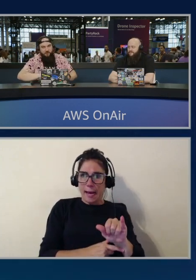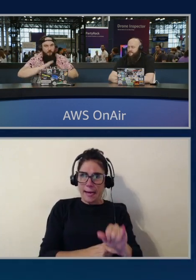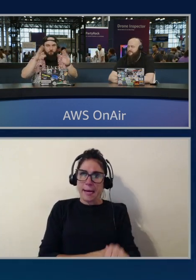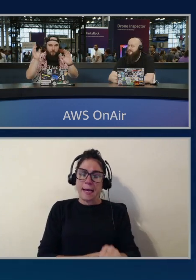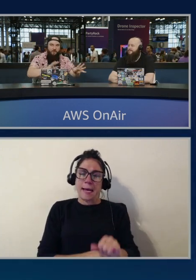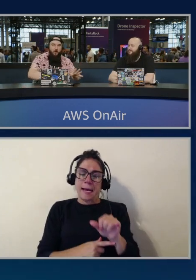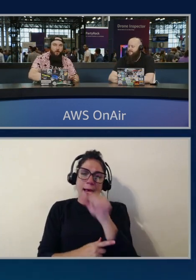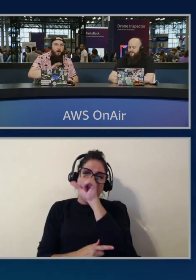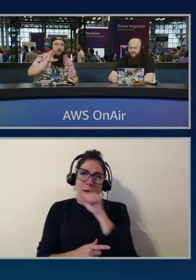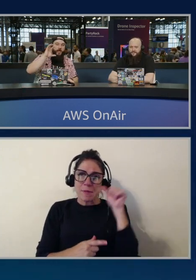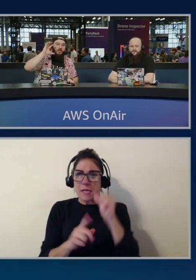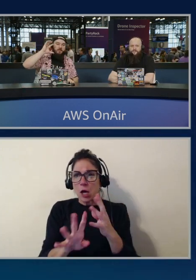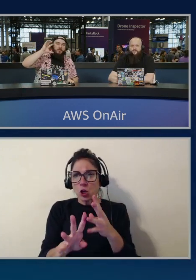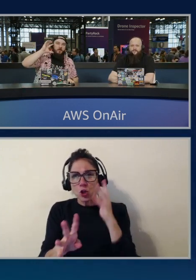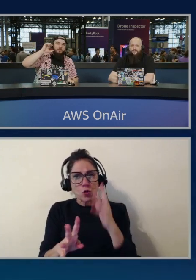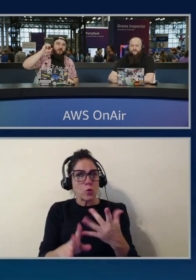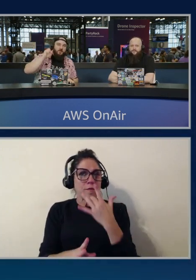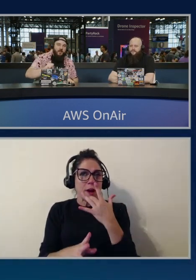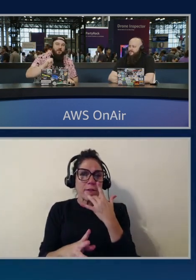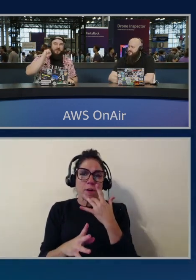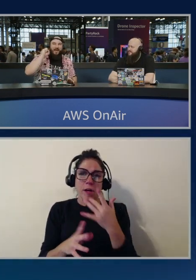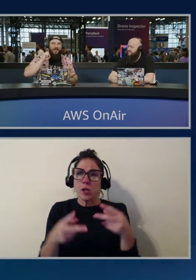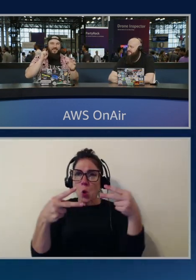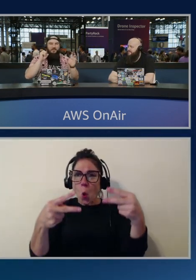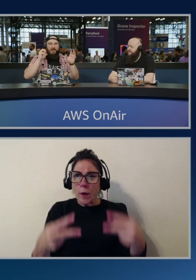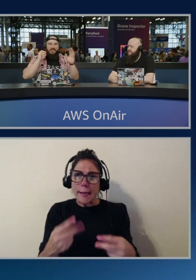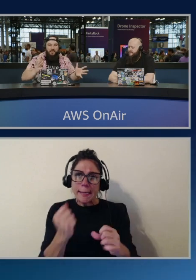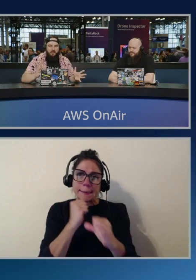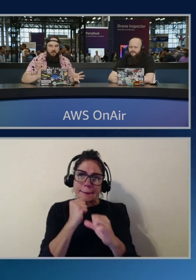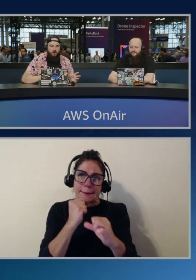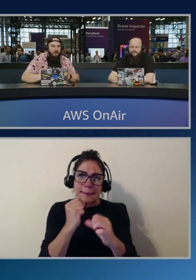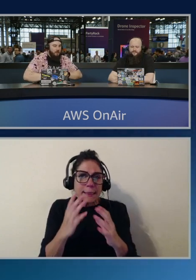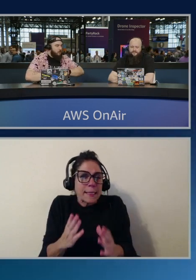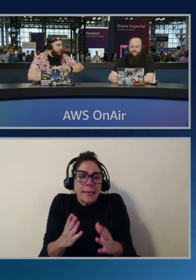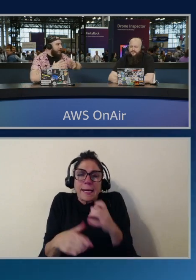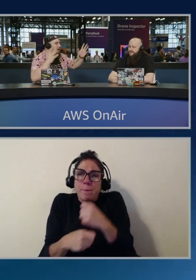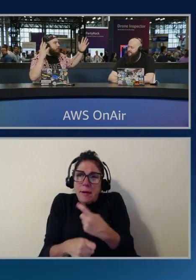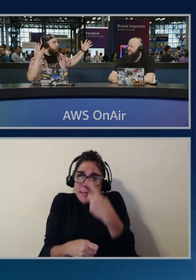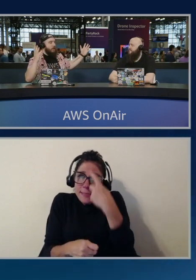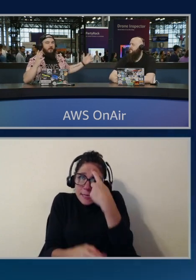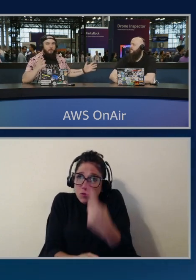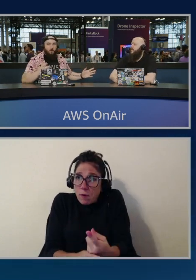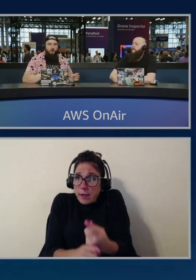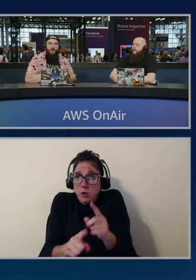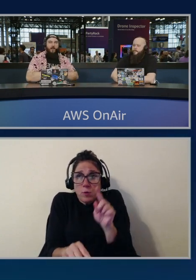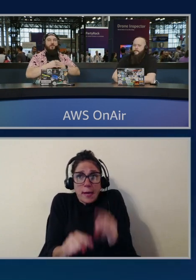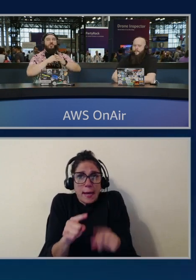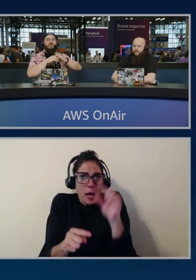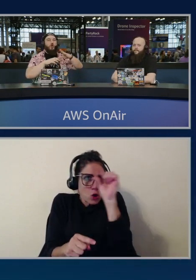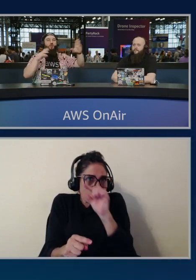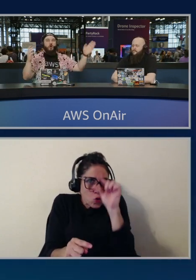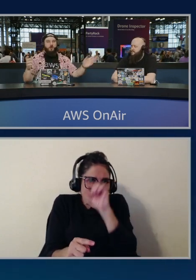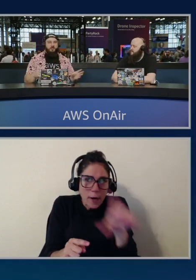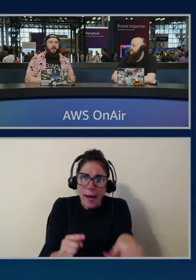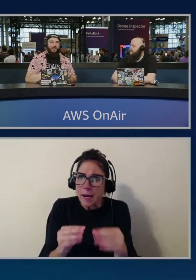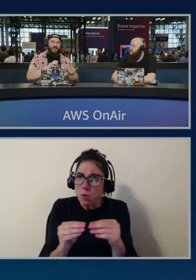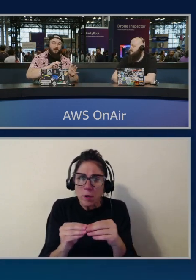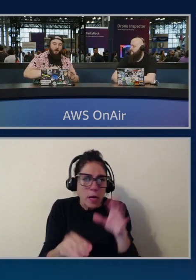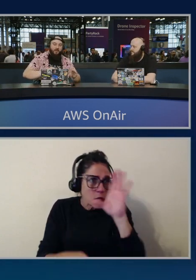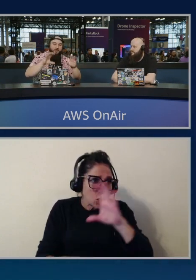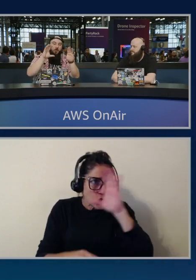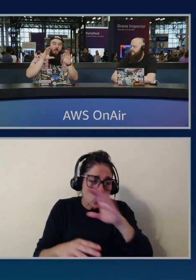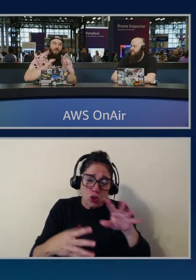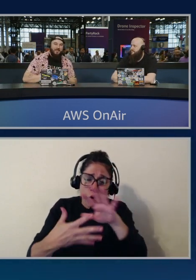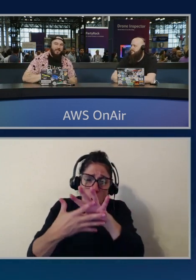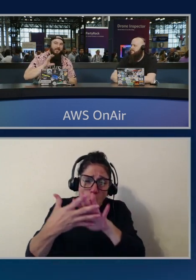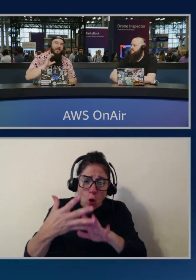coding assistant, whatever, is the thing that kind of just makes sense, right? You cannot Google it anymore. Yeah. You cannot just search all this data and get the